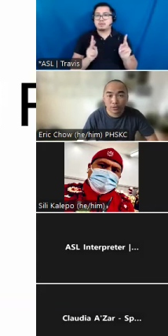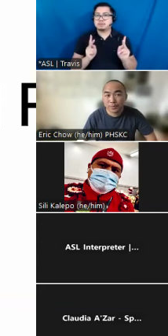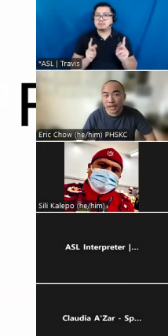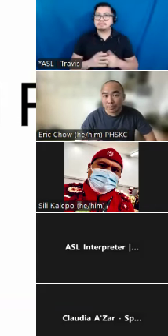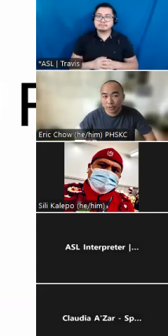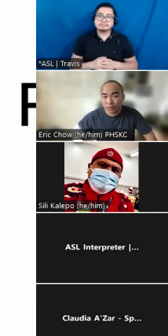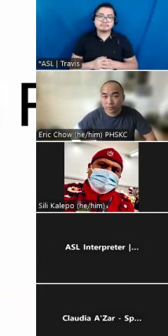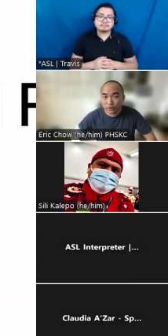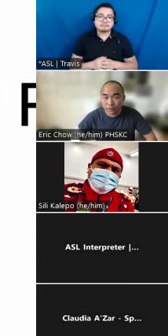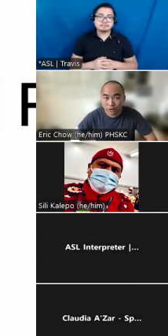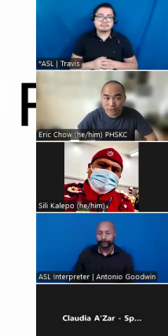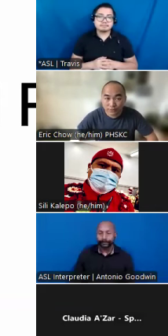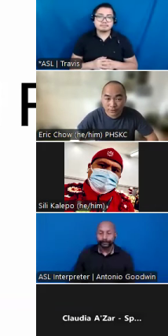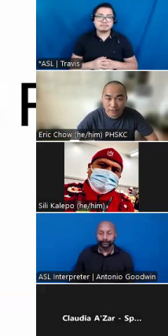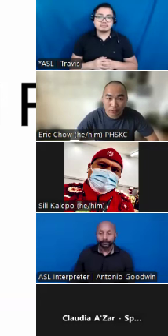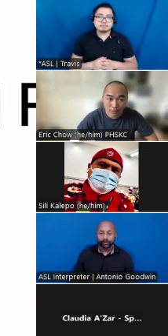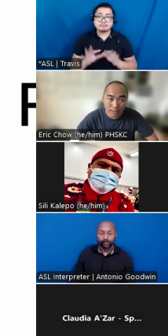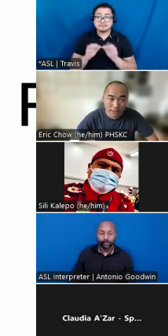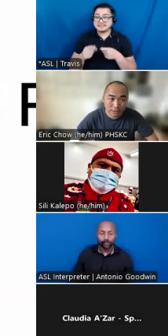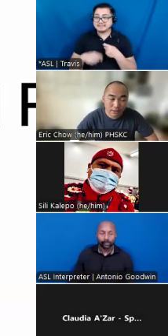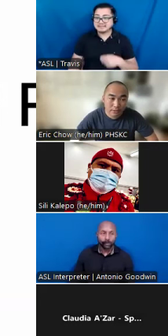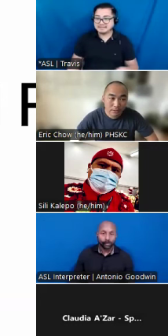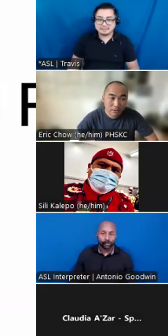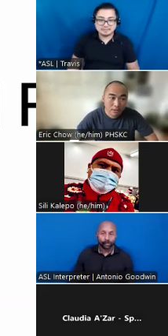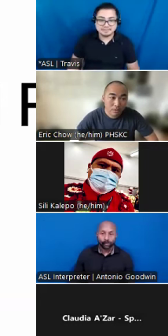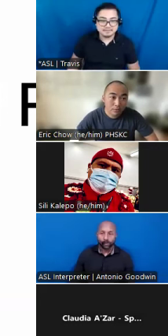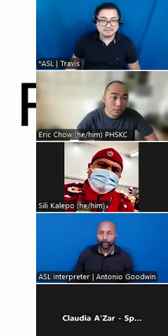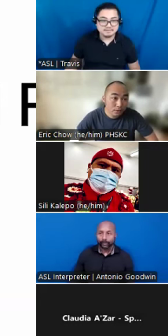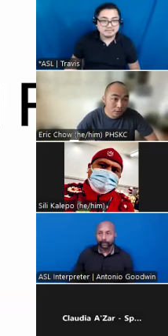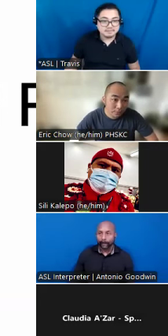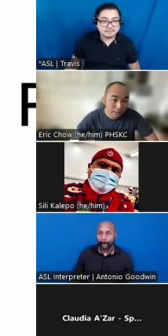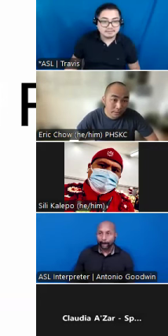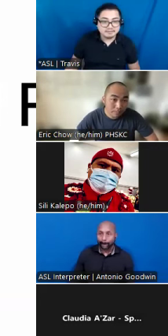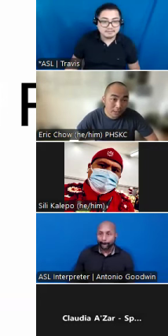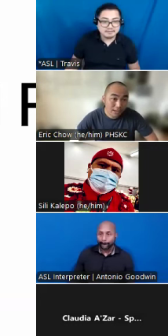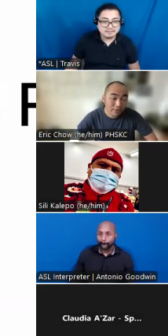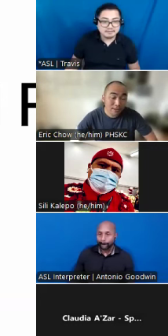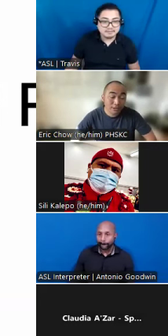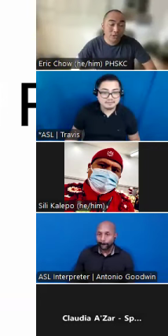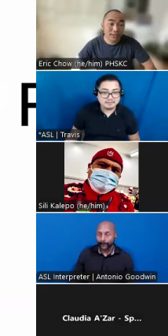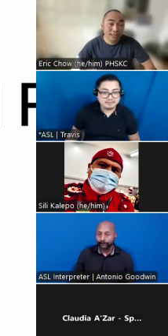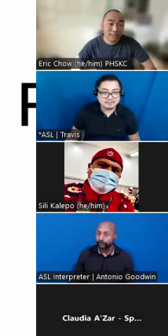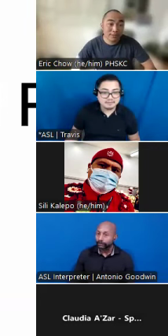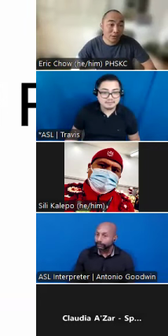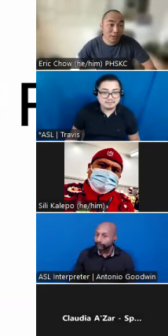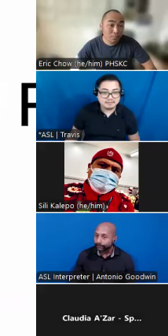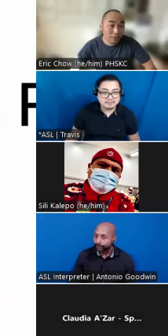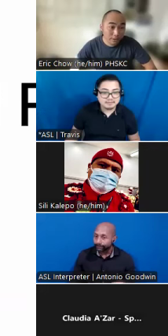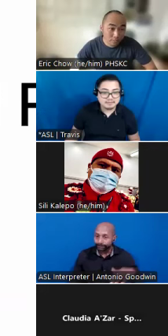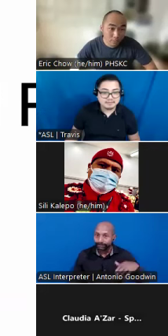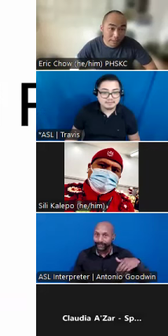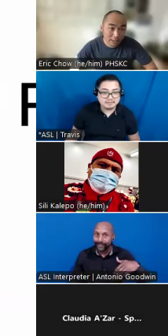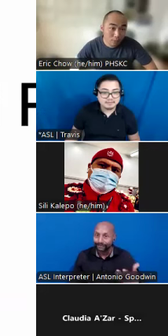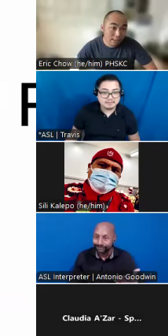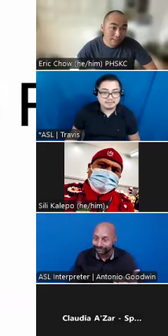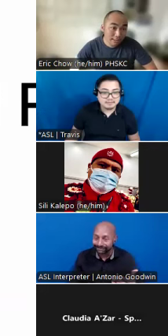Now, what's been happening with flu and RSV over the last year? Well, flu and RSV behaved actually in a very